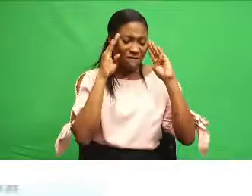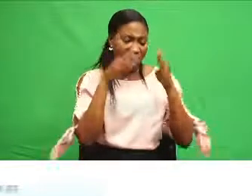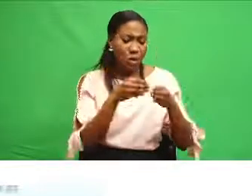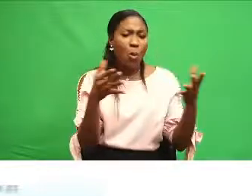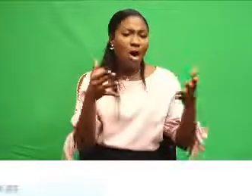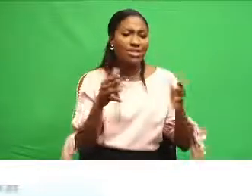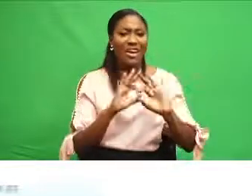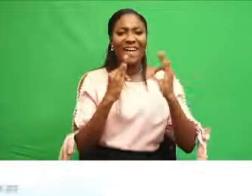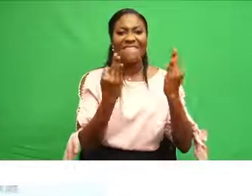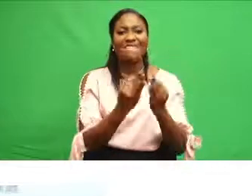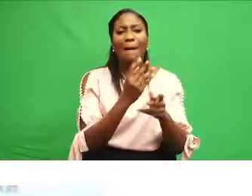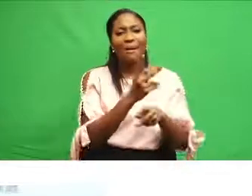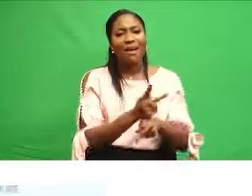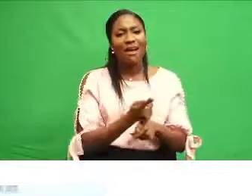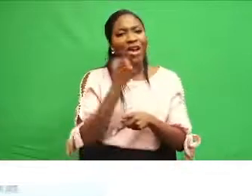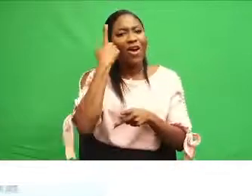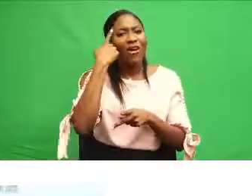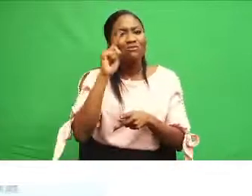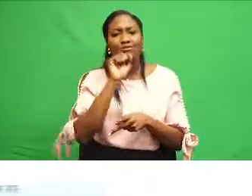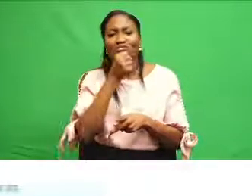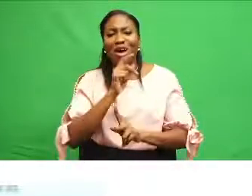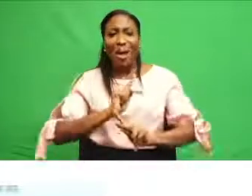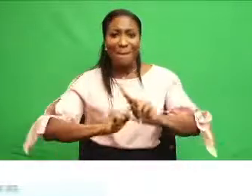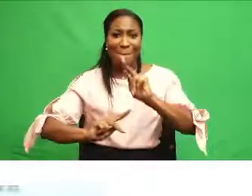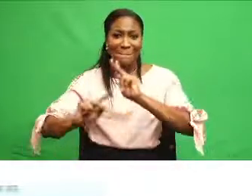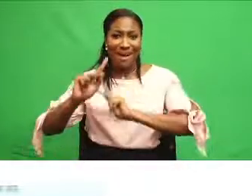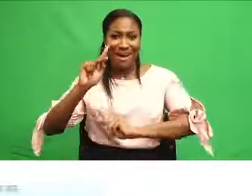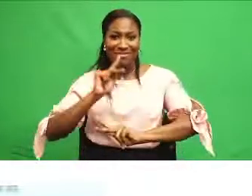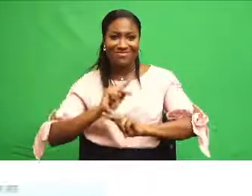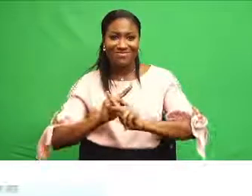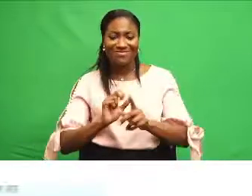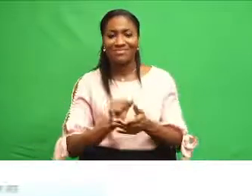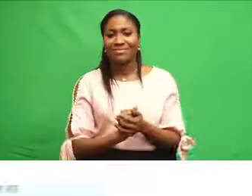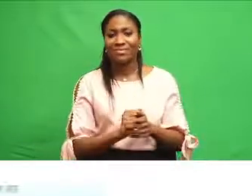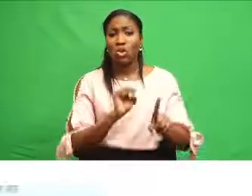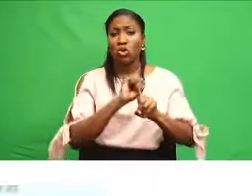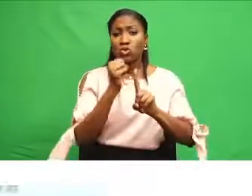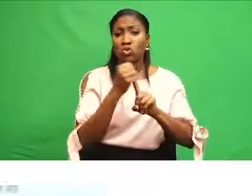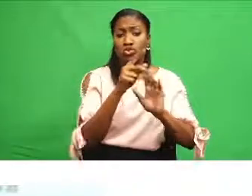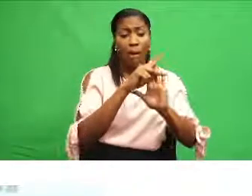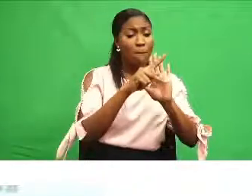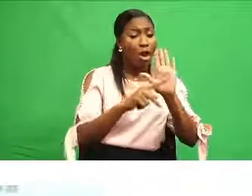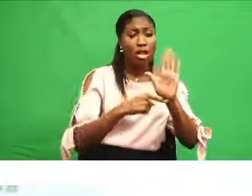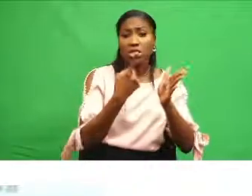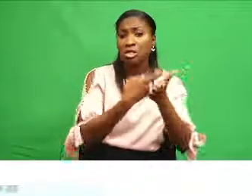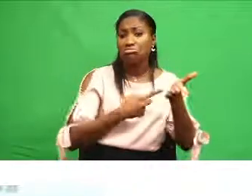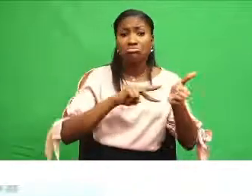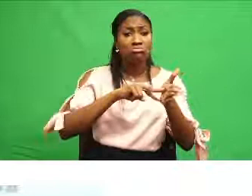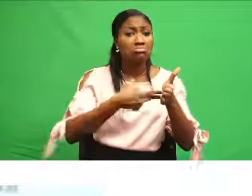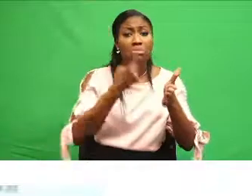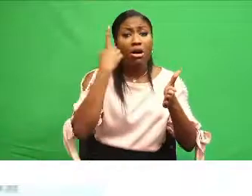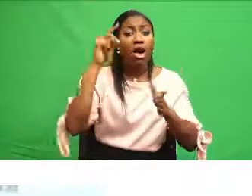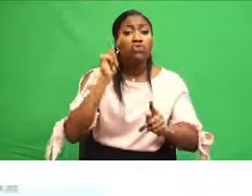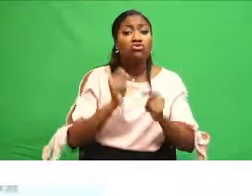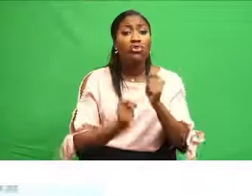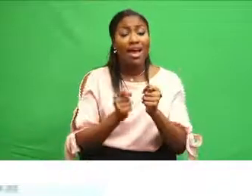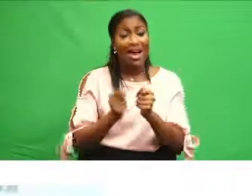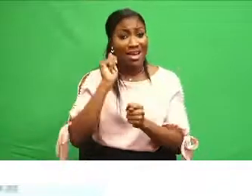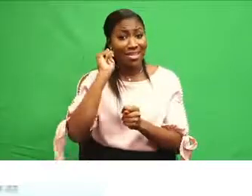care for frail older persons, social policy implications for Trinidad and